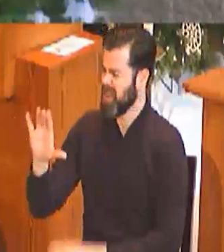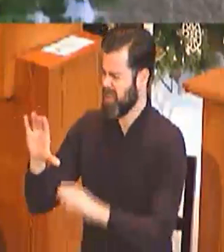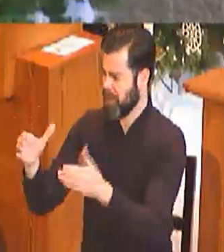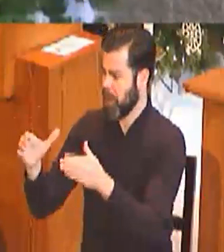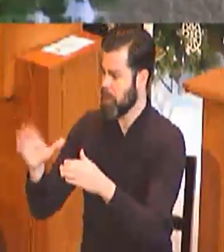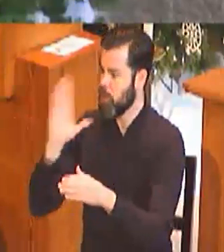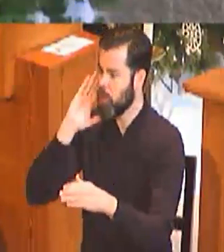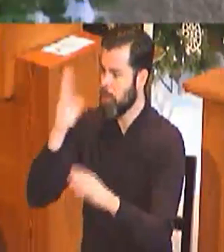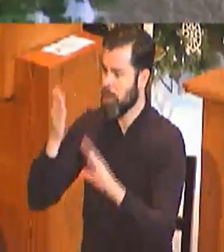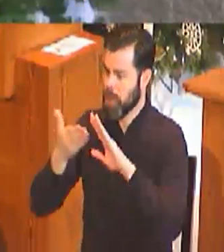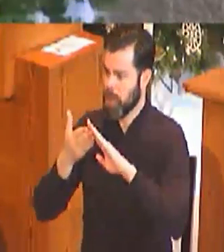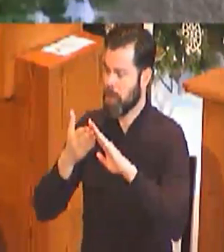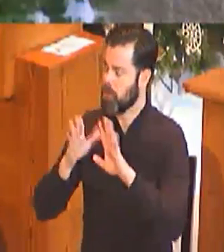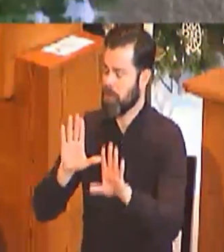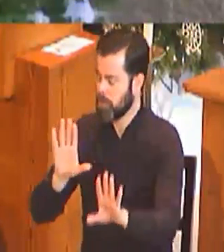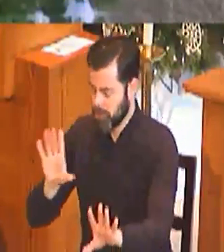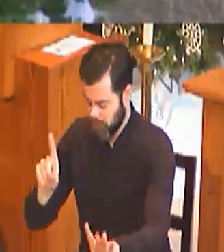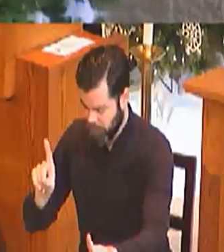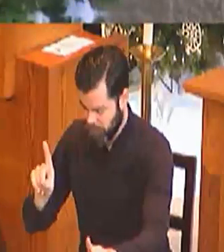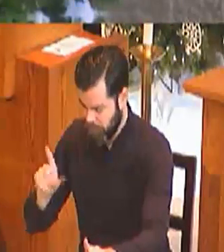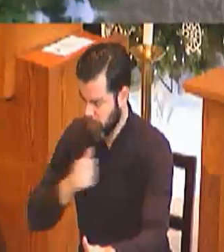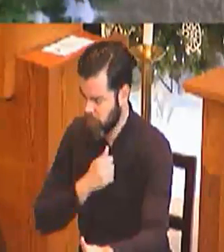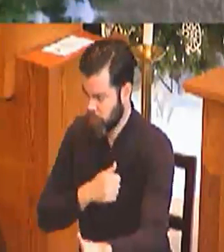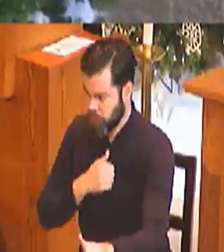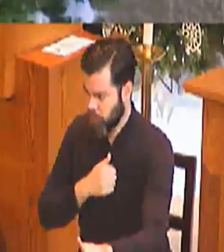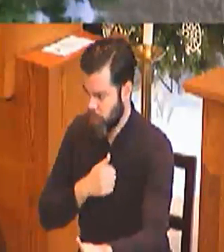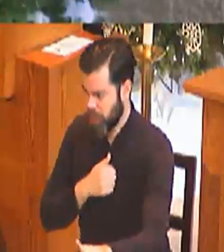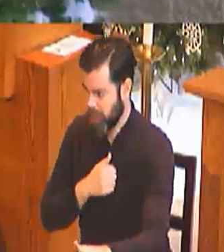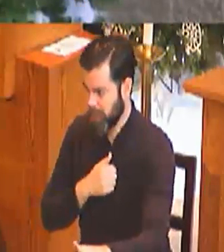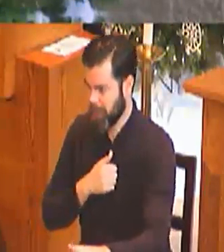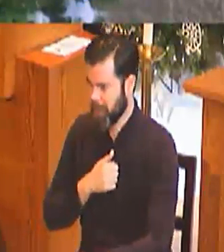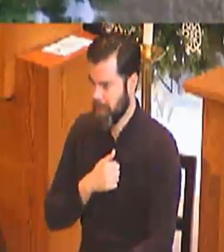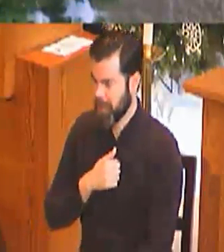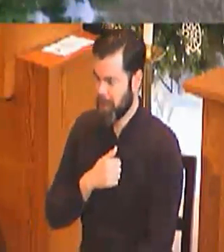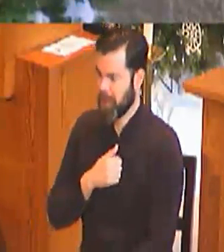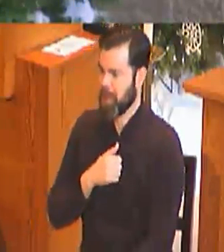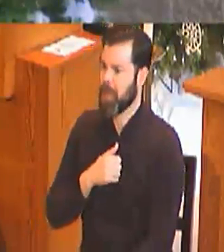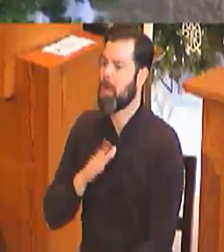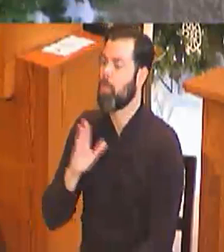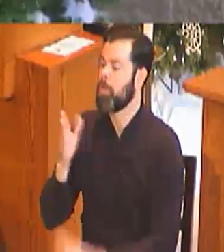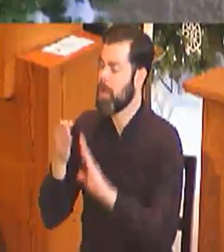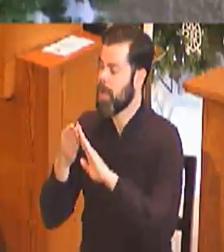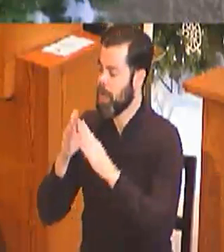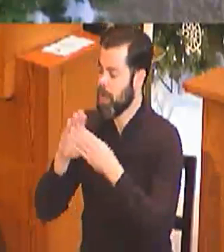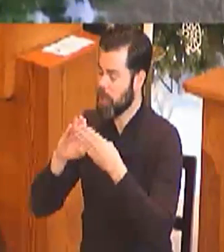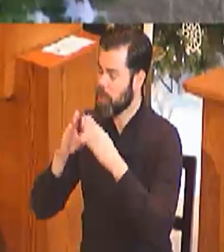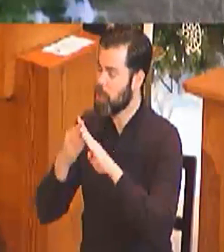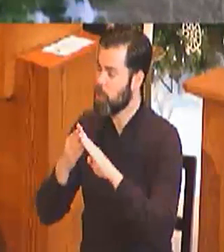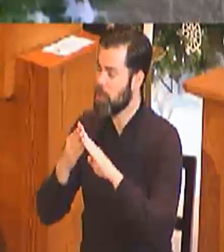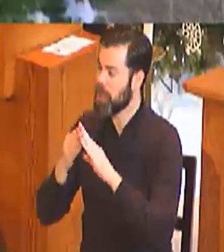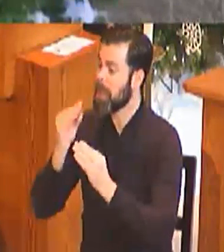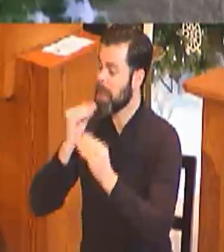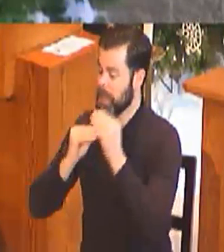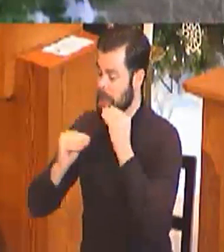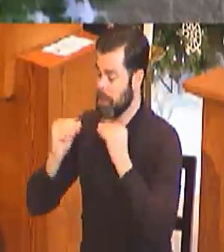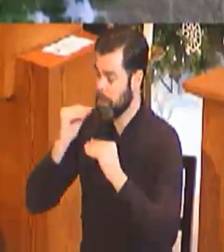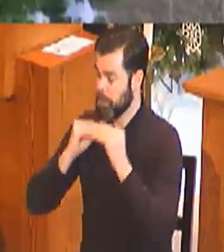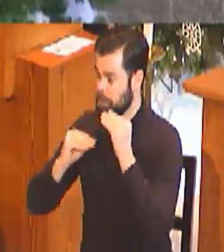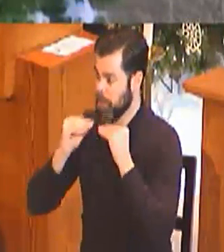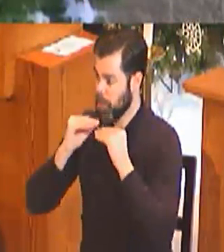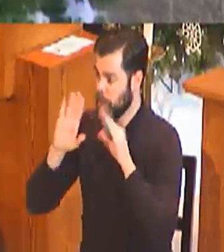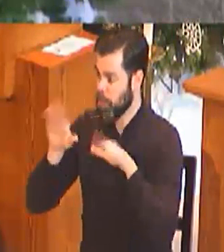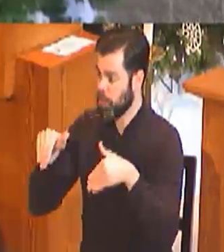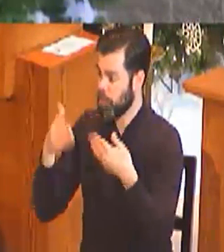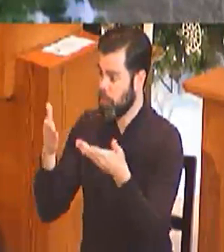community potluck, scrap that. Ooh. It's going to be a community meal provided by Unity,